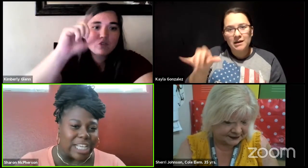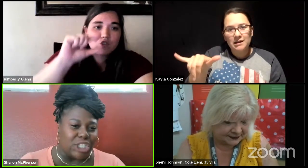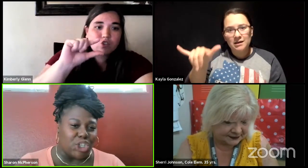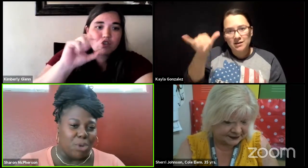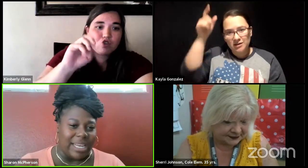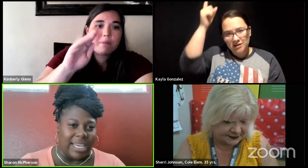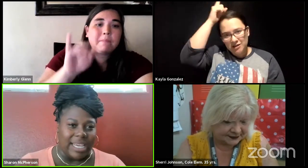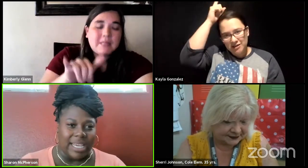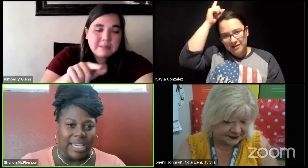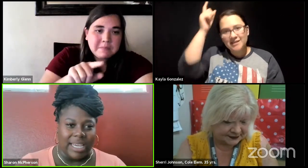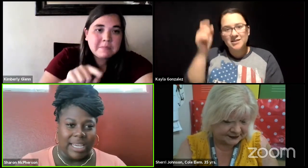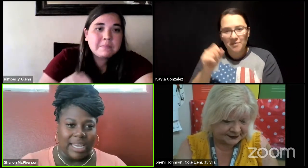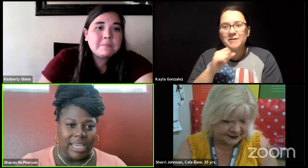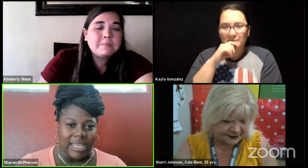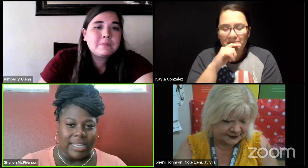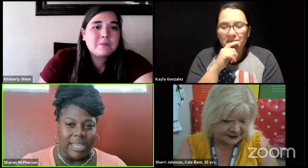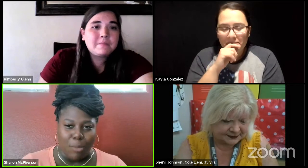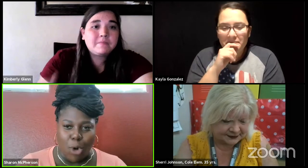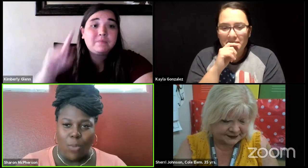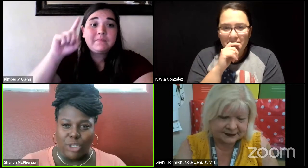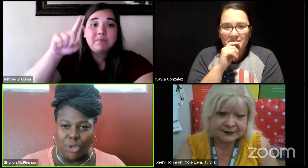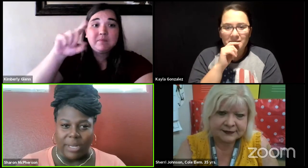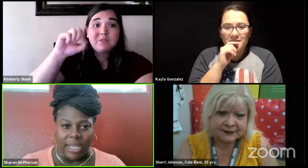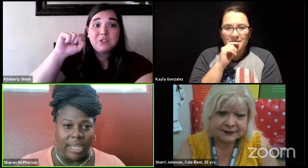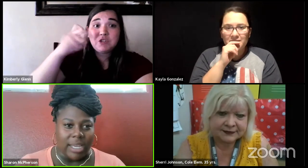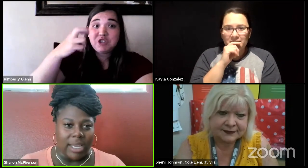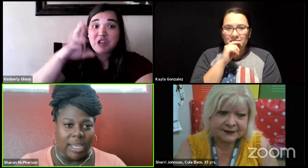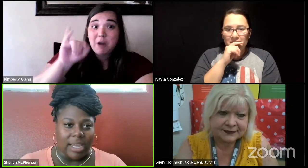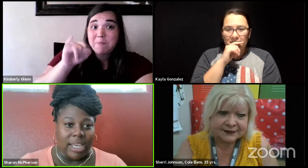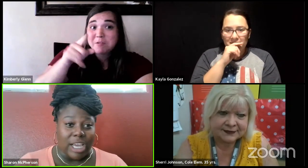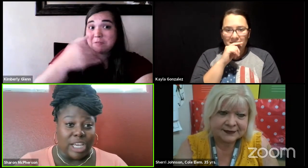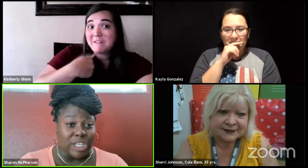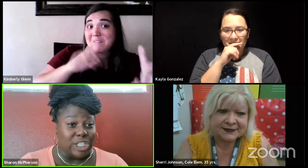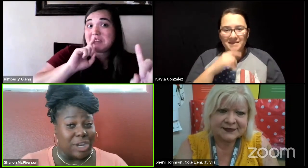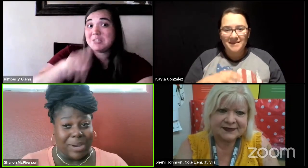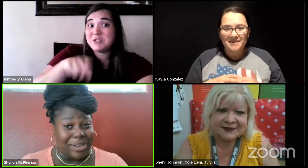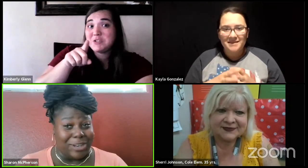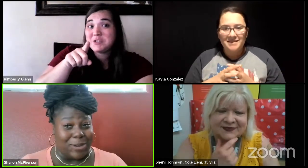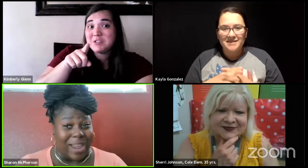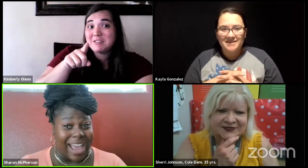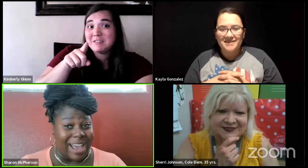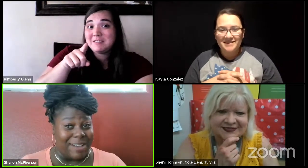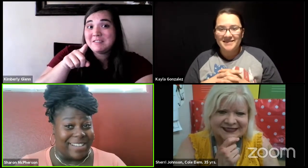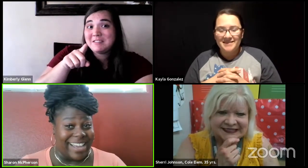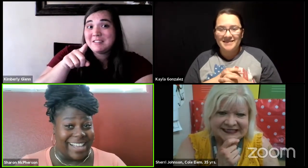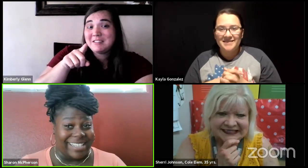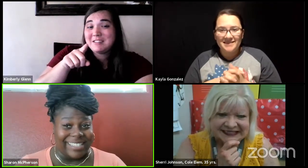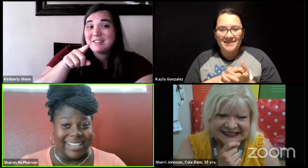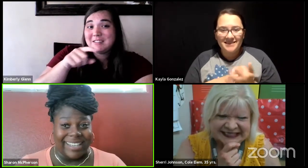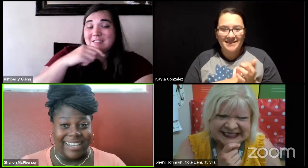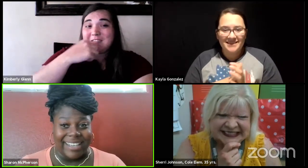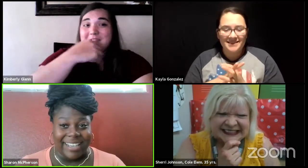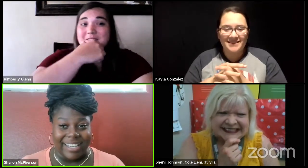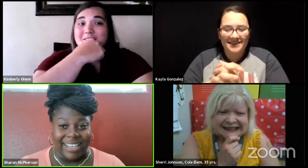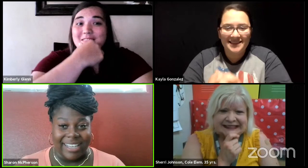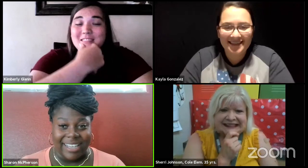I'm going to guess Germany. I'm going with Germany. Sherry, do you have a